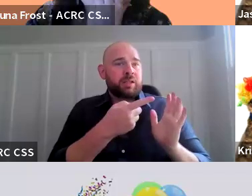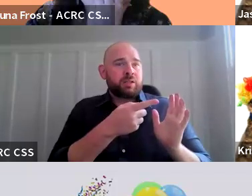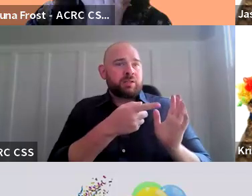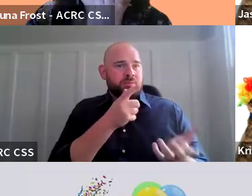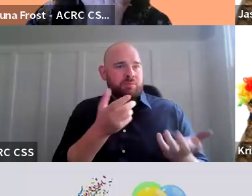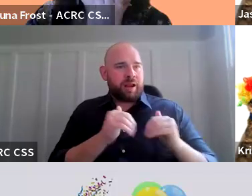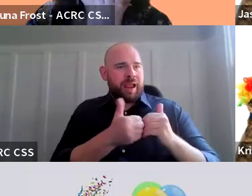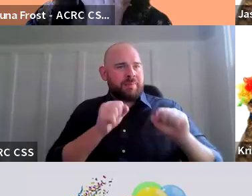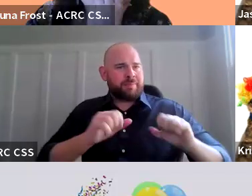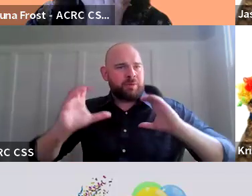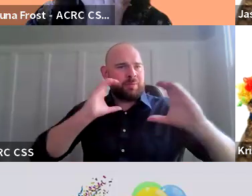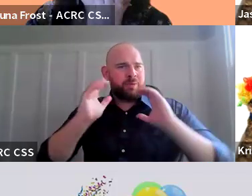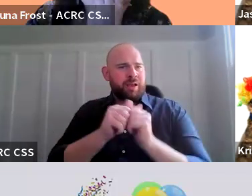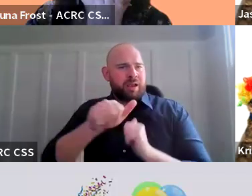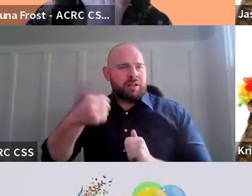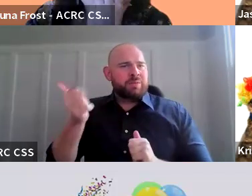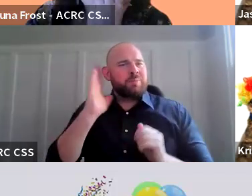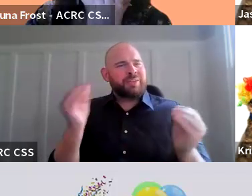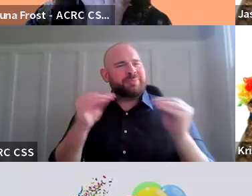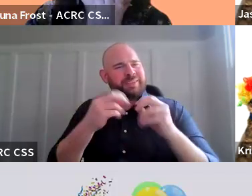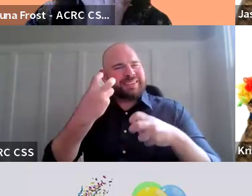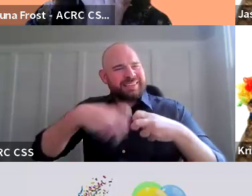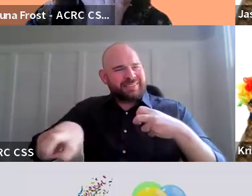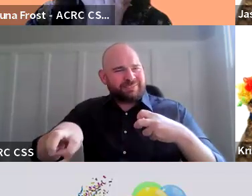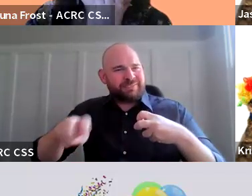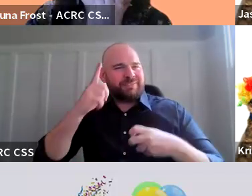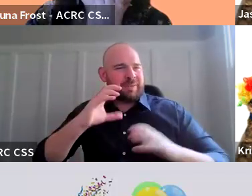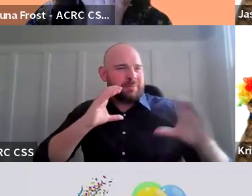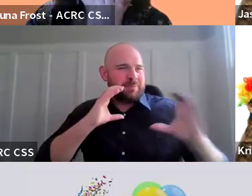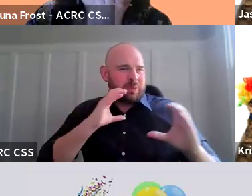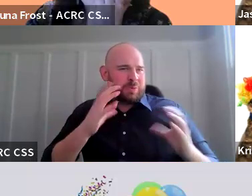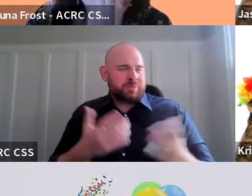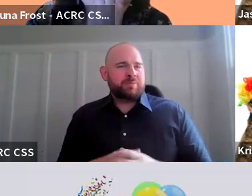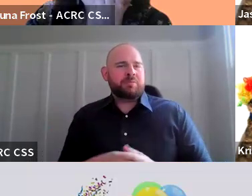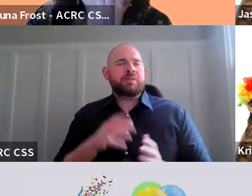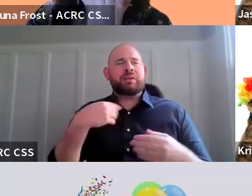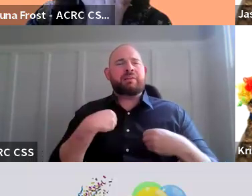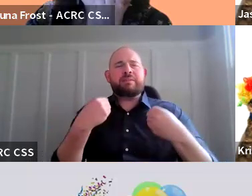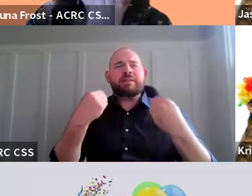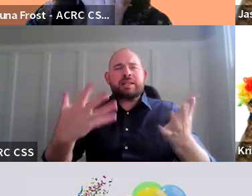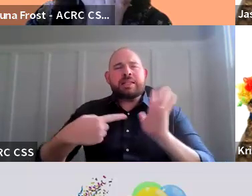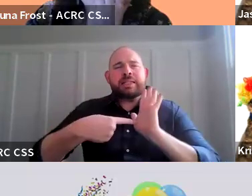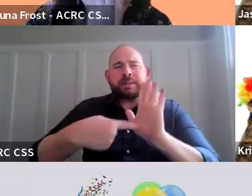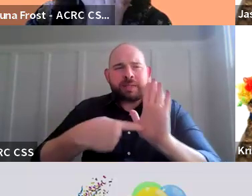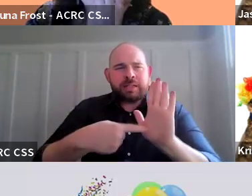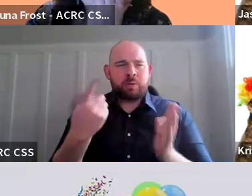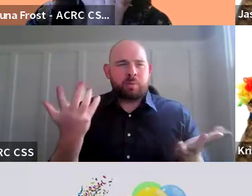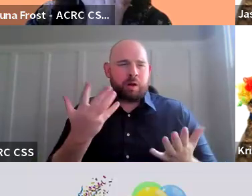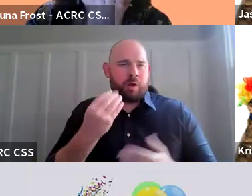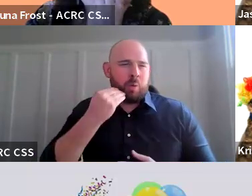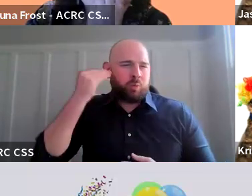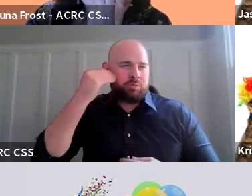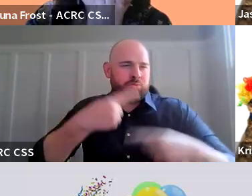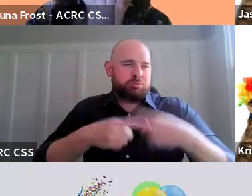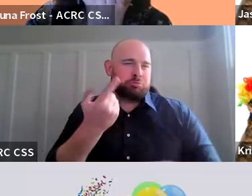member or you lose that person, how would you be able to communicate with someone else? So that makes that